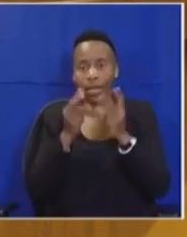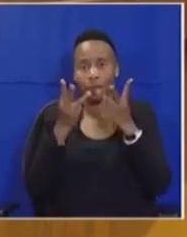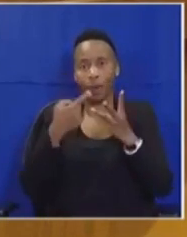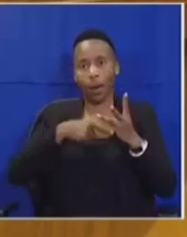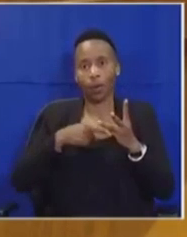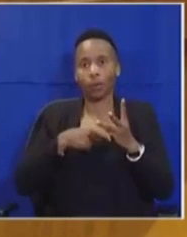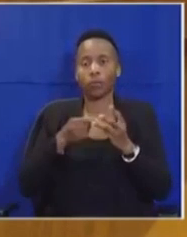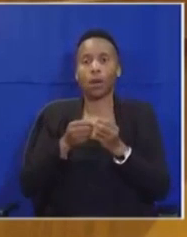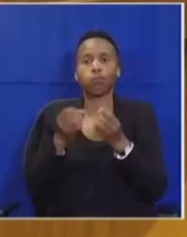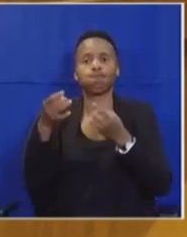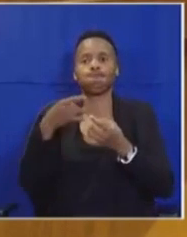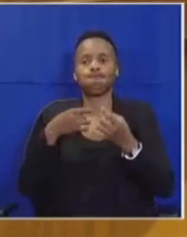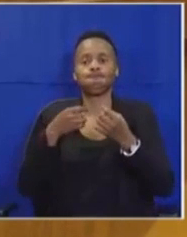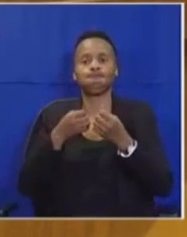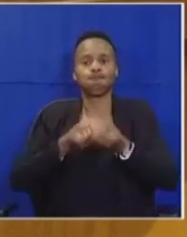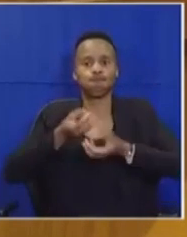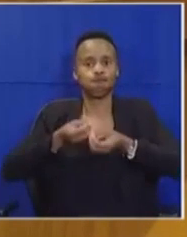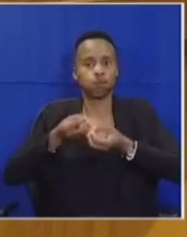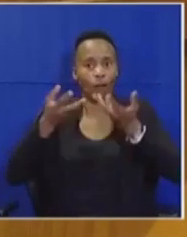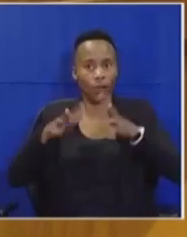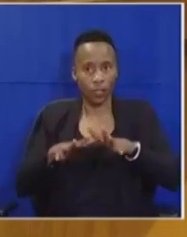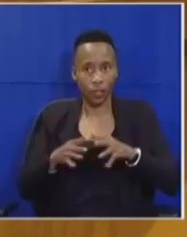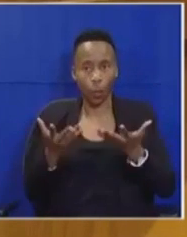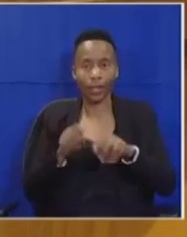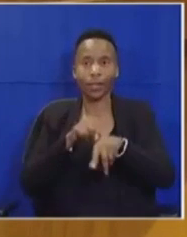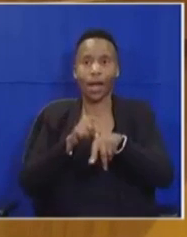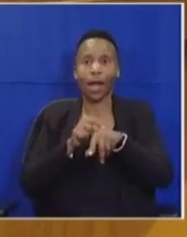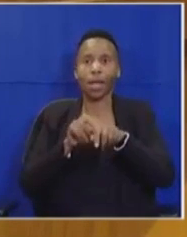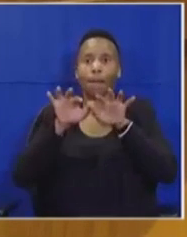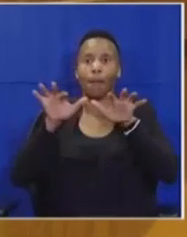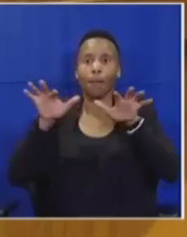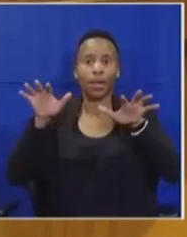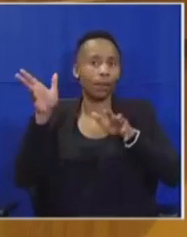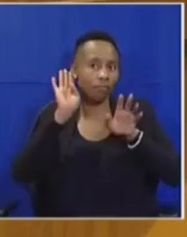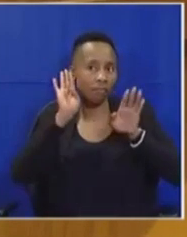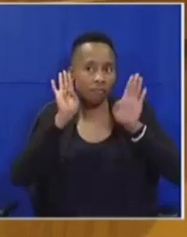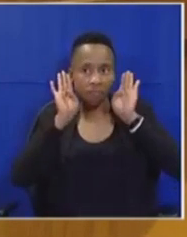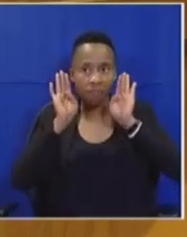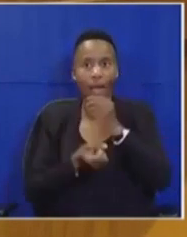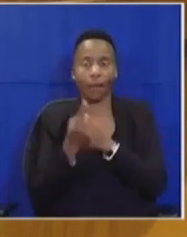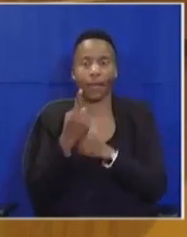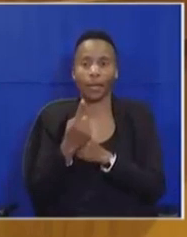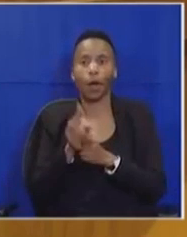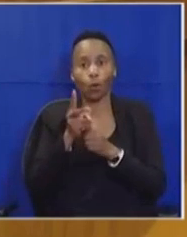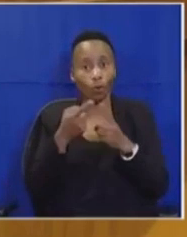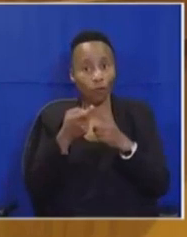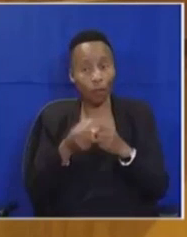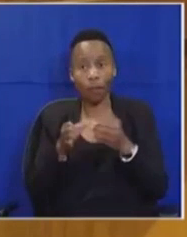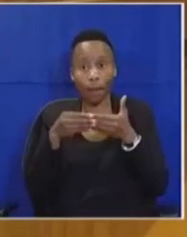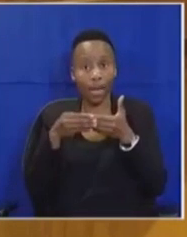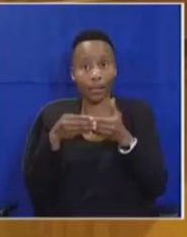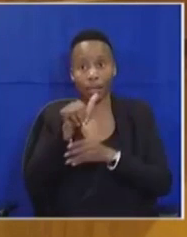been expressed in the public hearings that have been taking place, and also by members of the African National